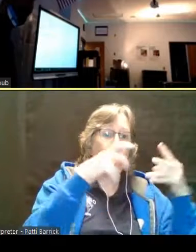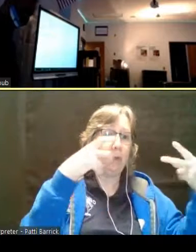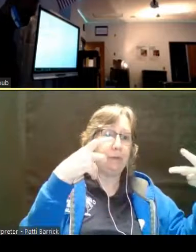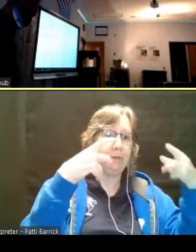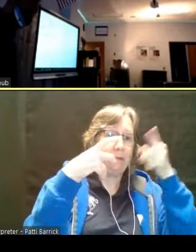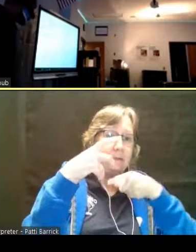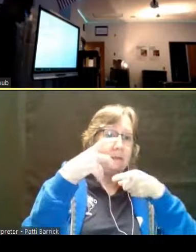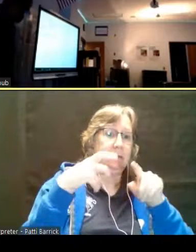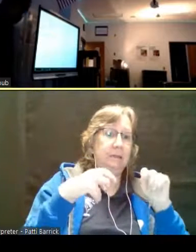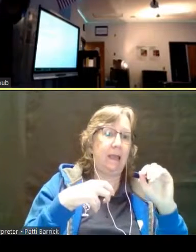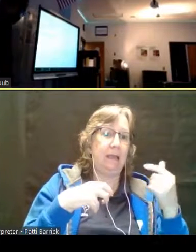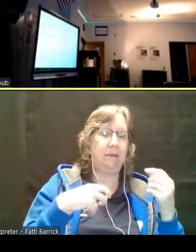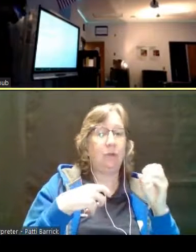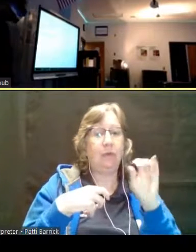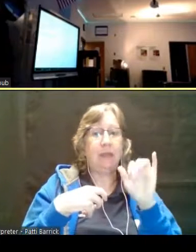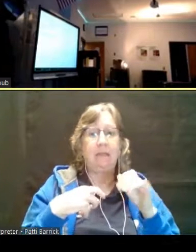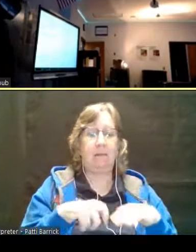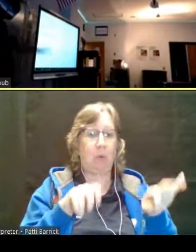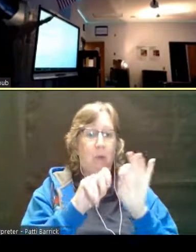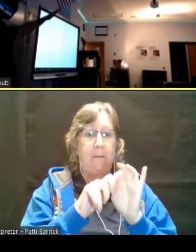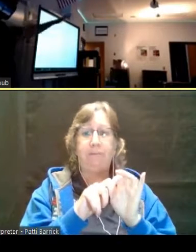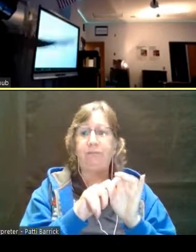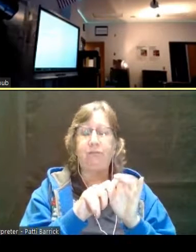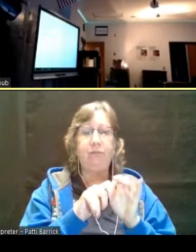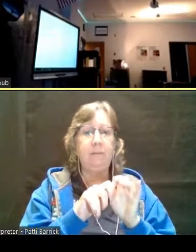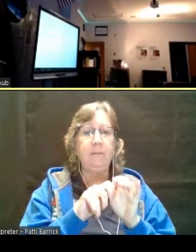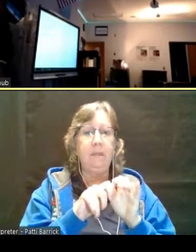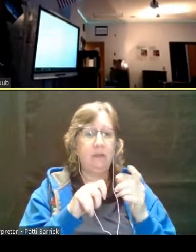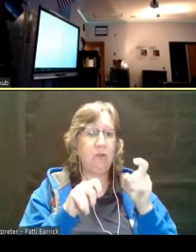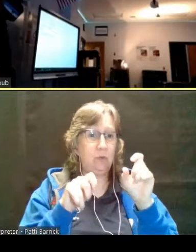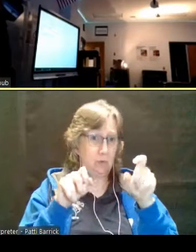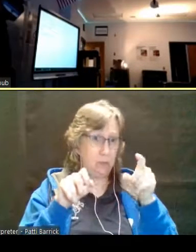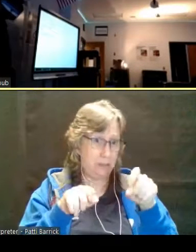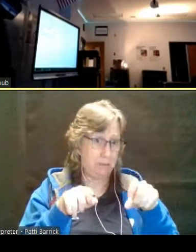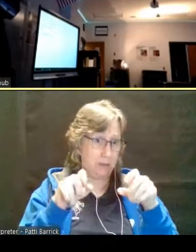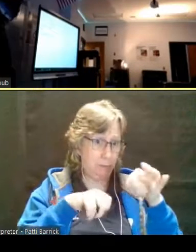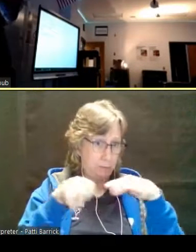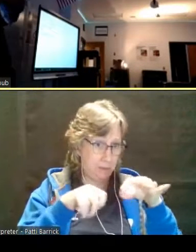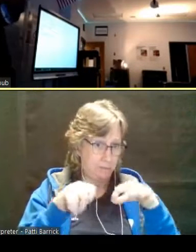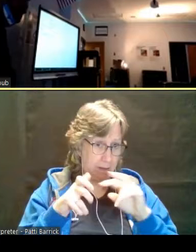The last one, so we should be able to define those and give me examples.